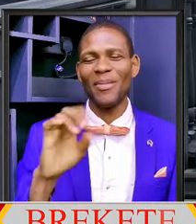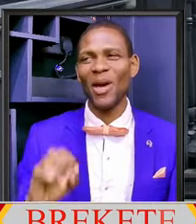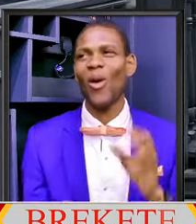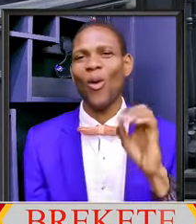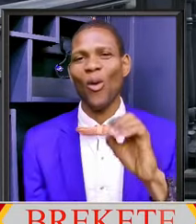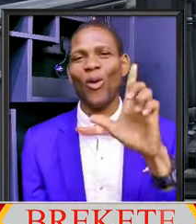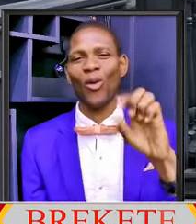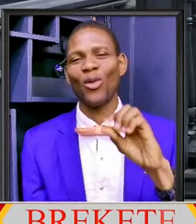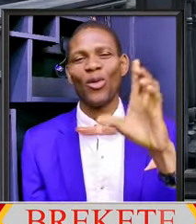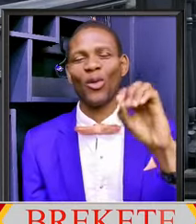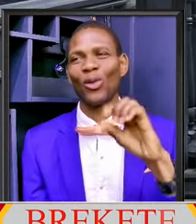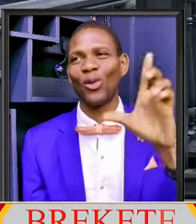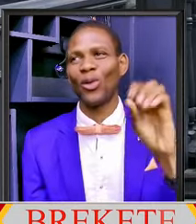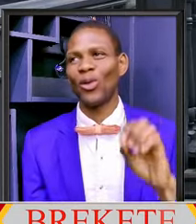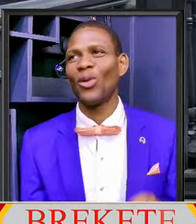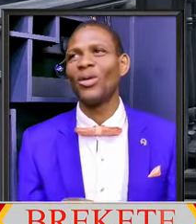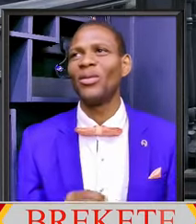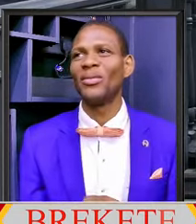Hembelembe.